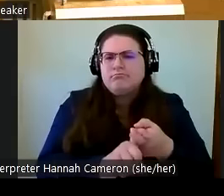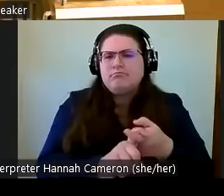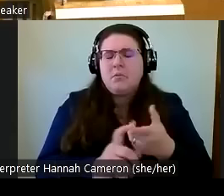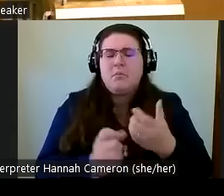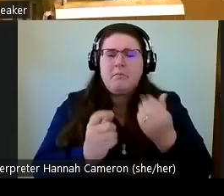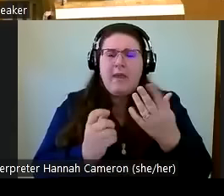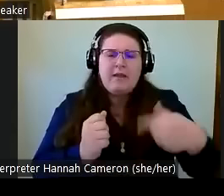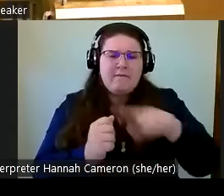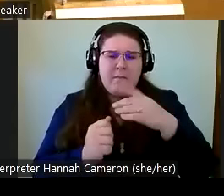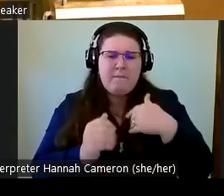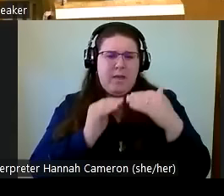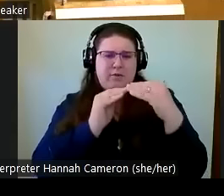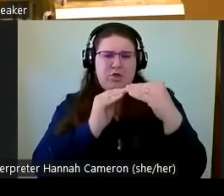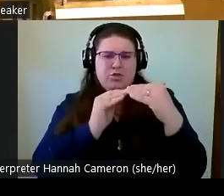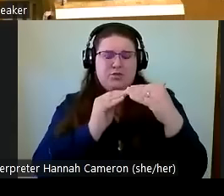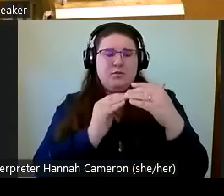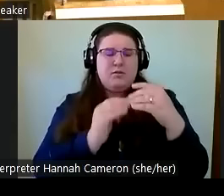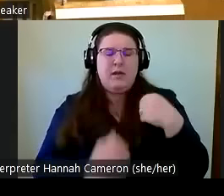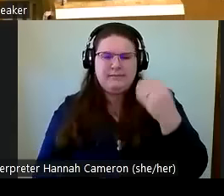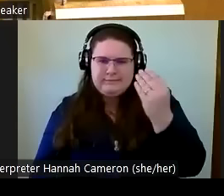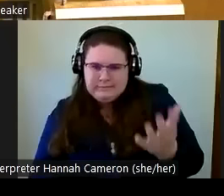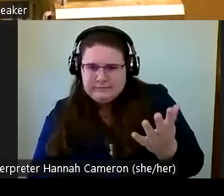the reaction you first get,